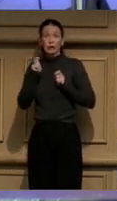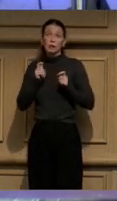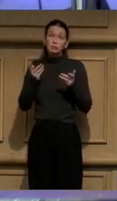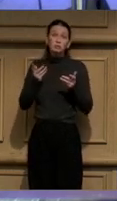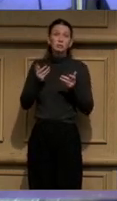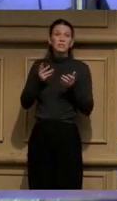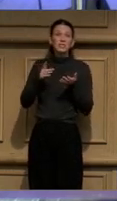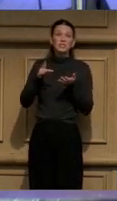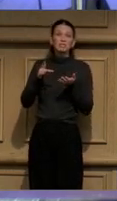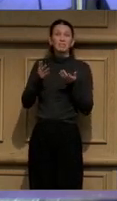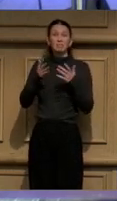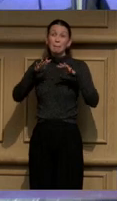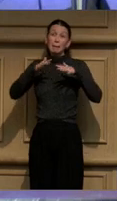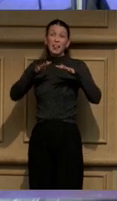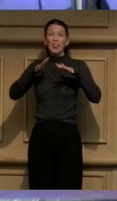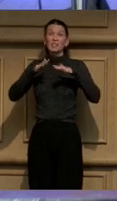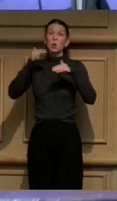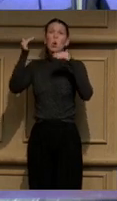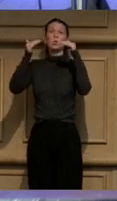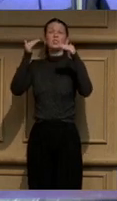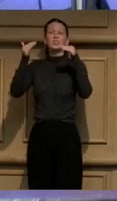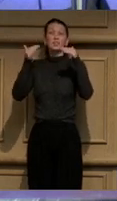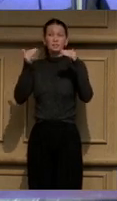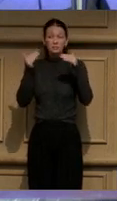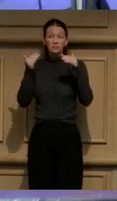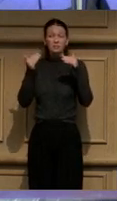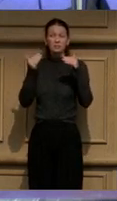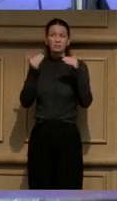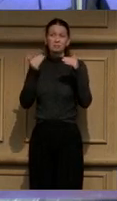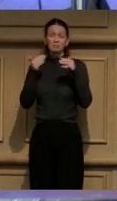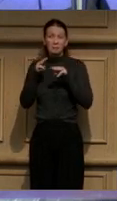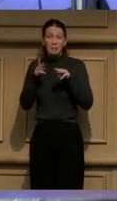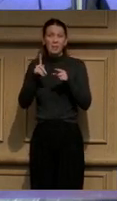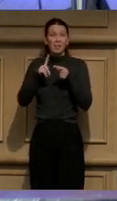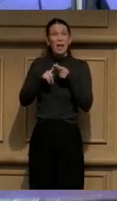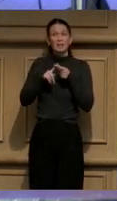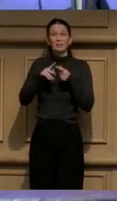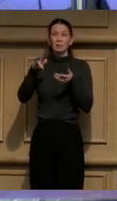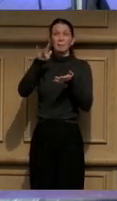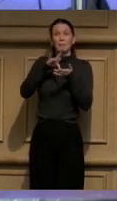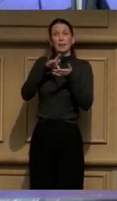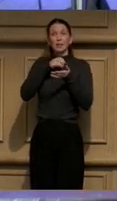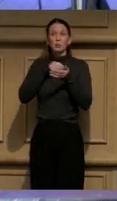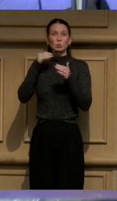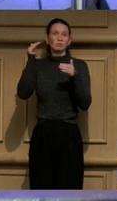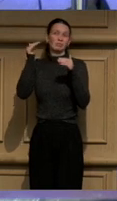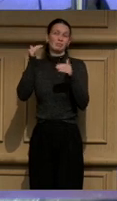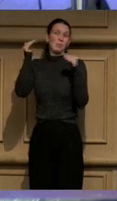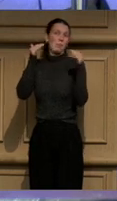class people, students of theatre, and people in the business, and that's kind of it. But there isn't a